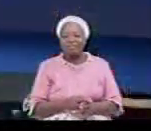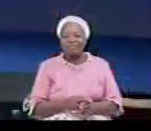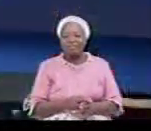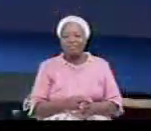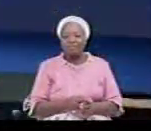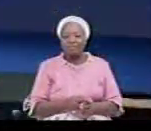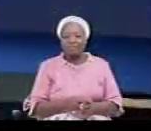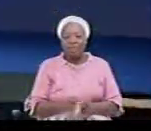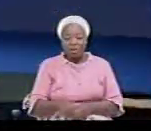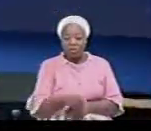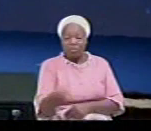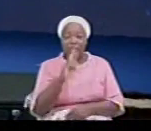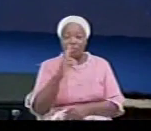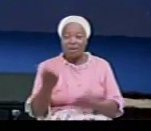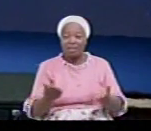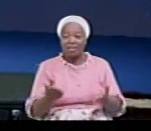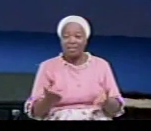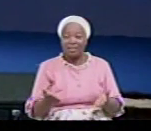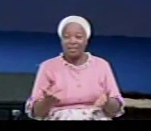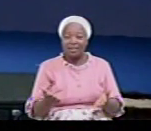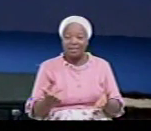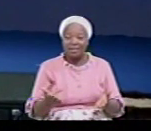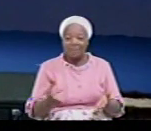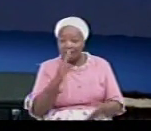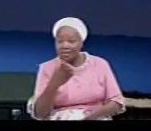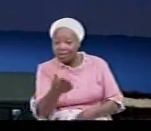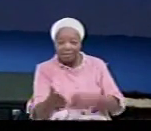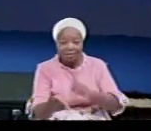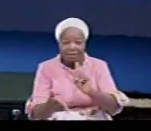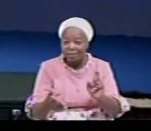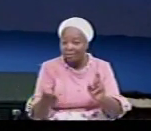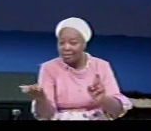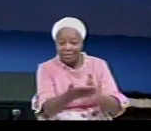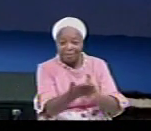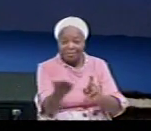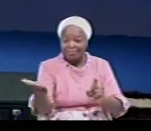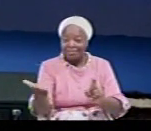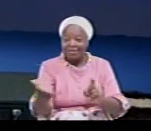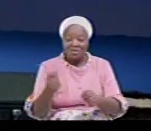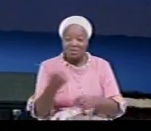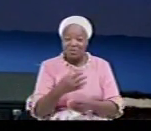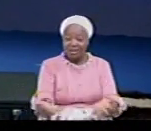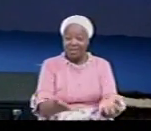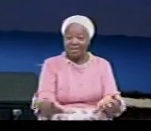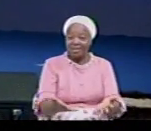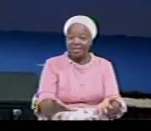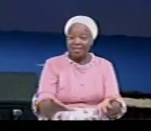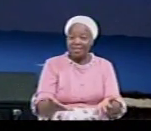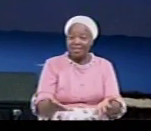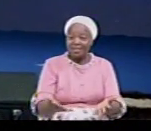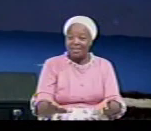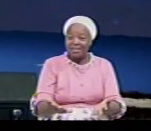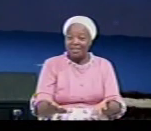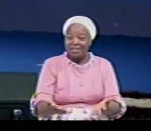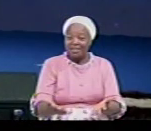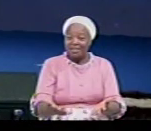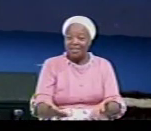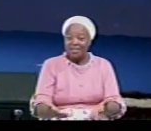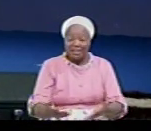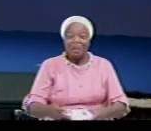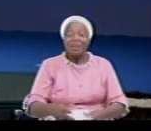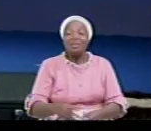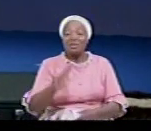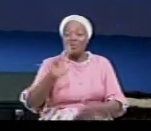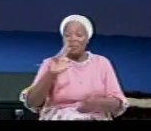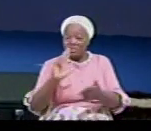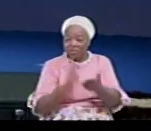Those who are here, are you here? I said those who are here, triple blessing